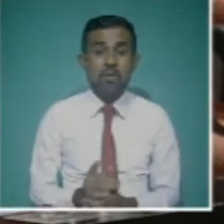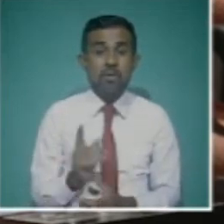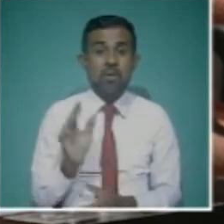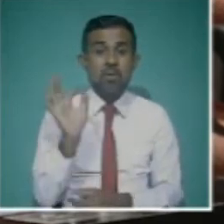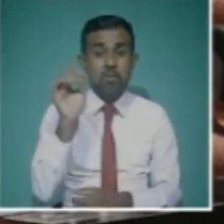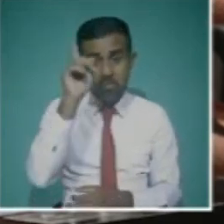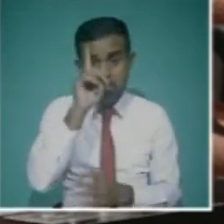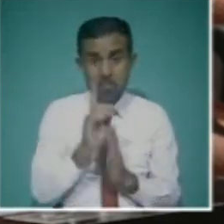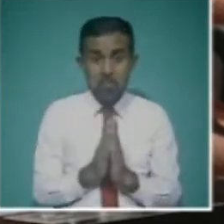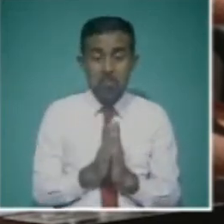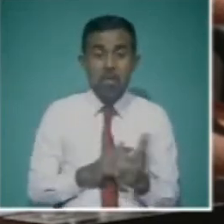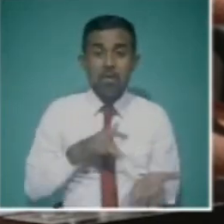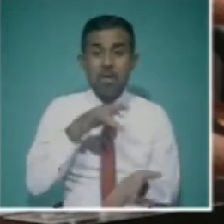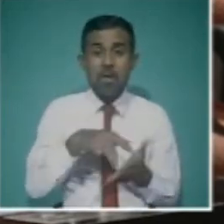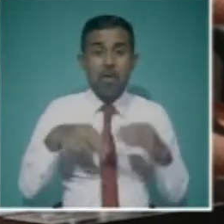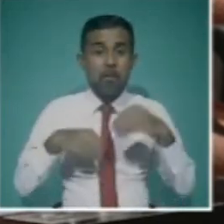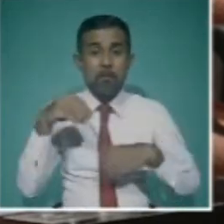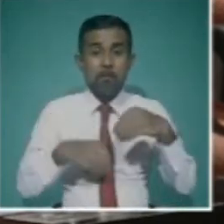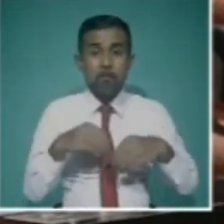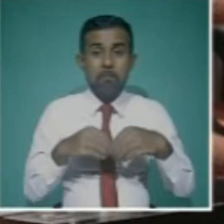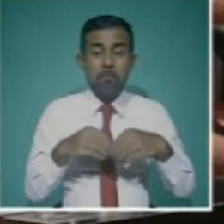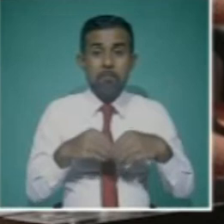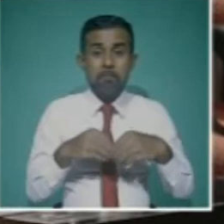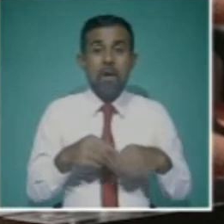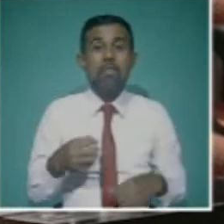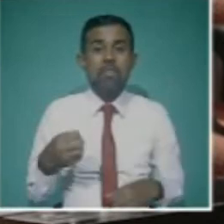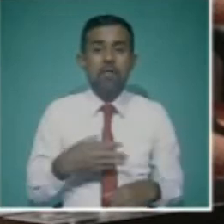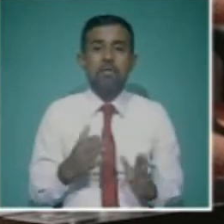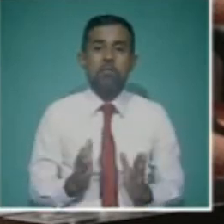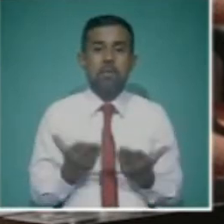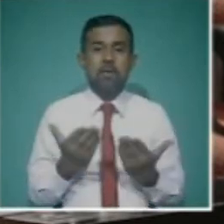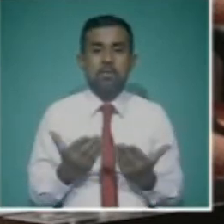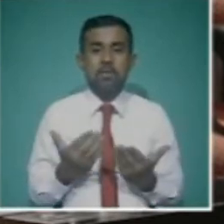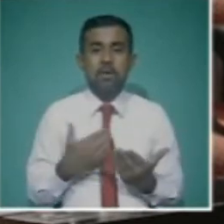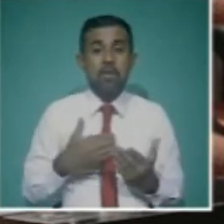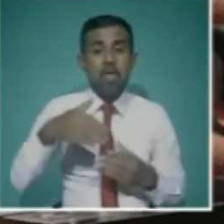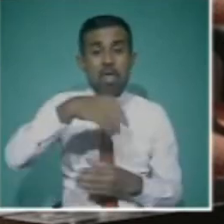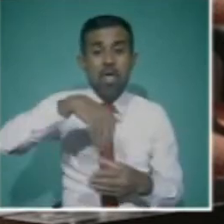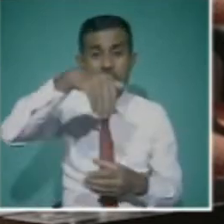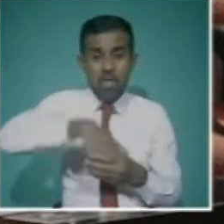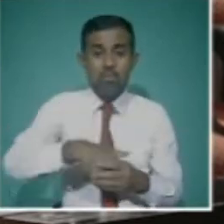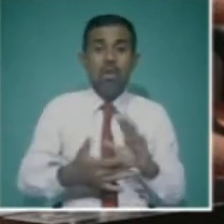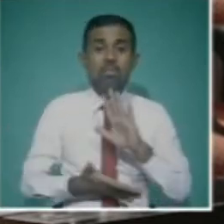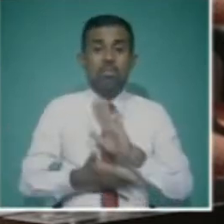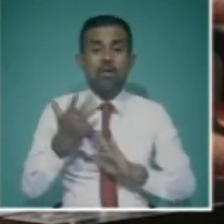where we chose to make enemies from within, where we chose to